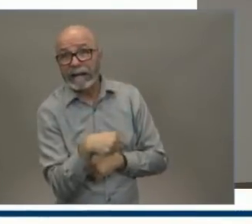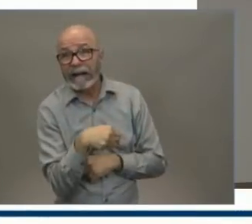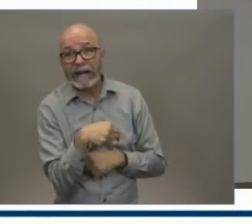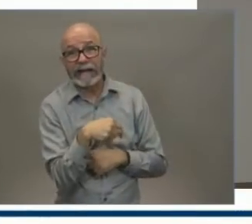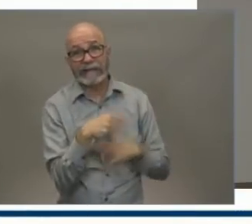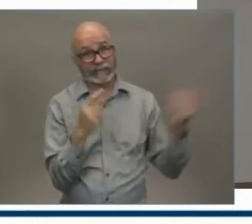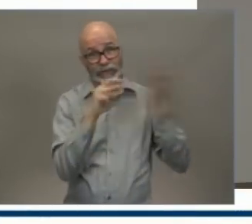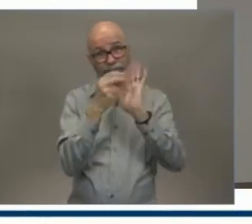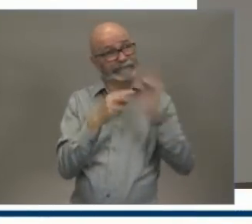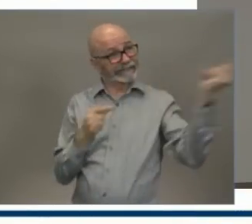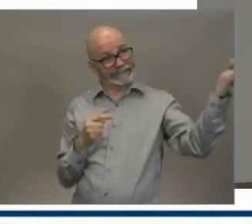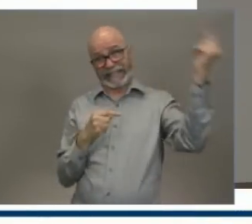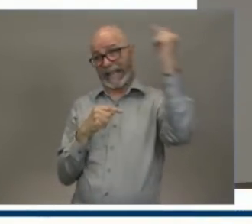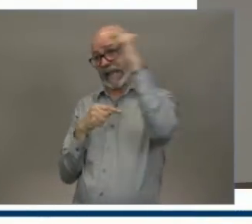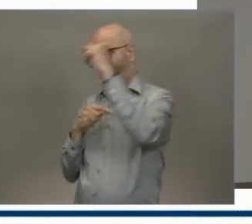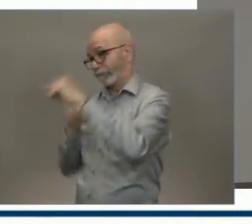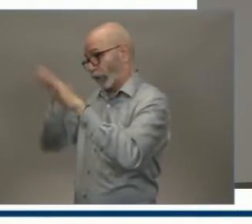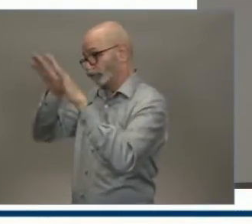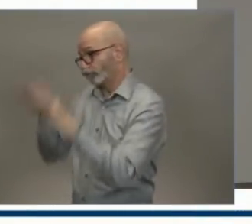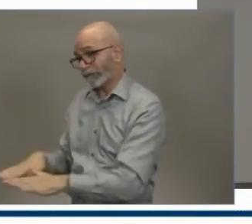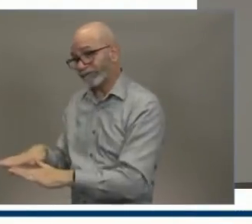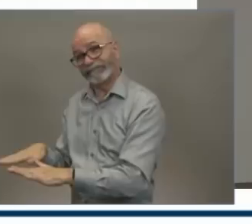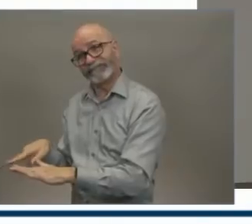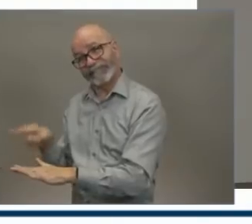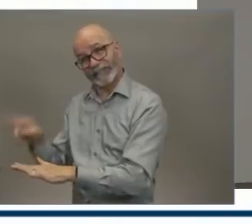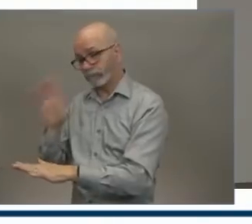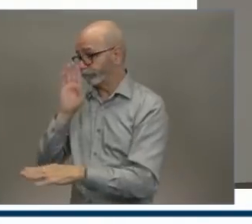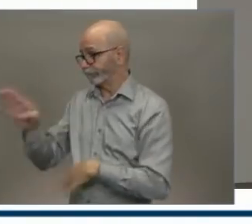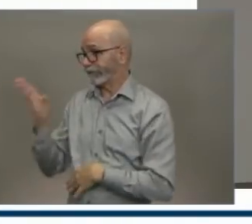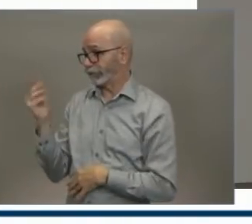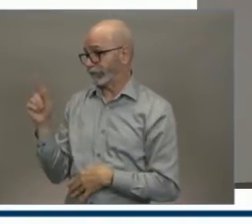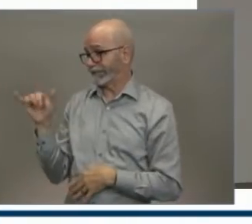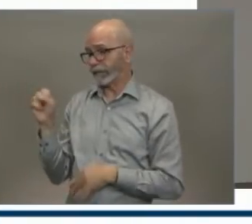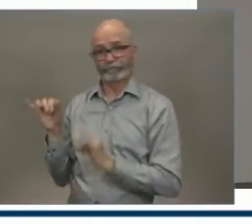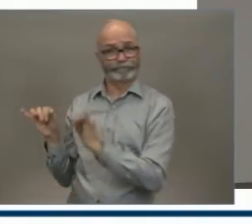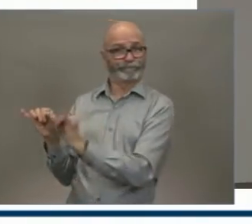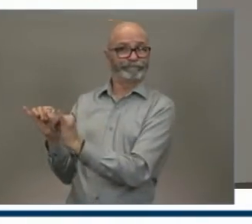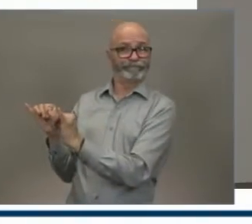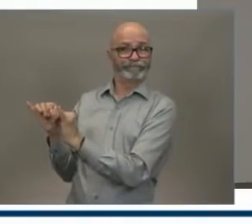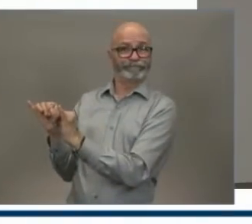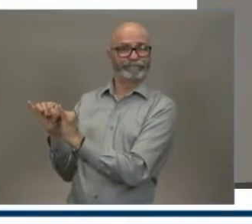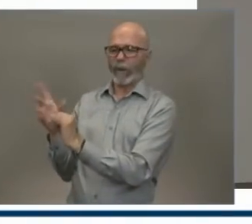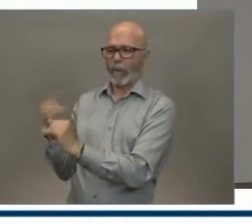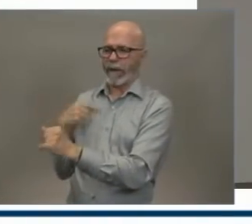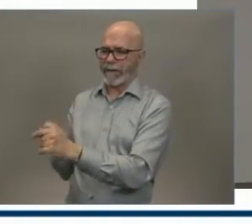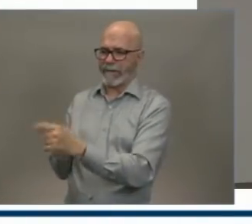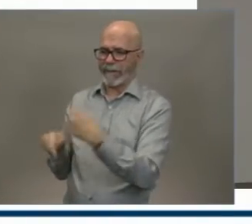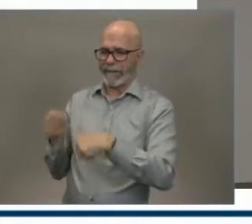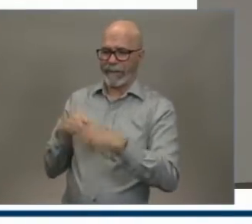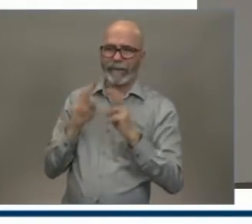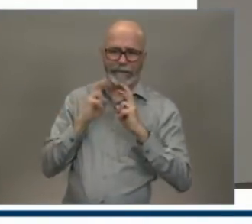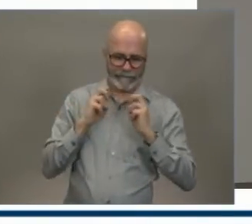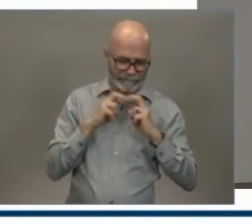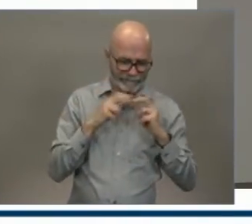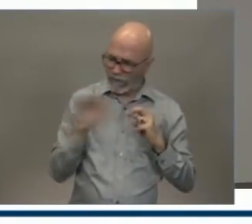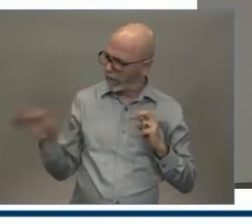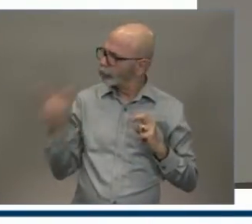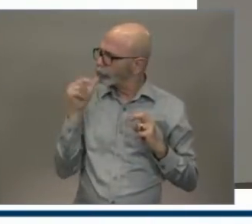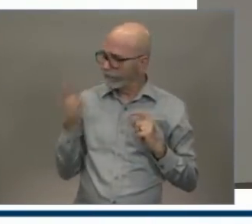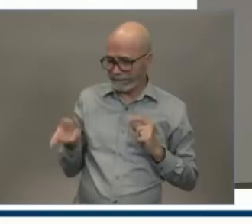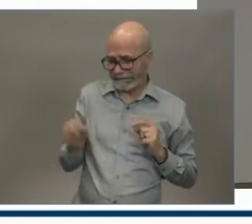So he came here and went straight into quarantine. So you work back through his potential exposures. It would have had to have been before he came to Nova